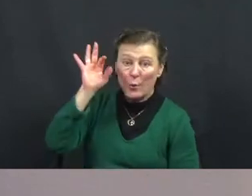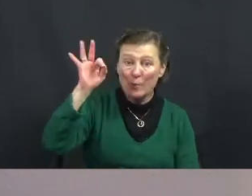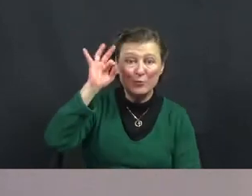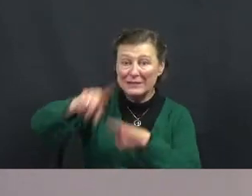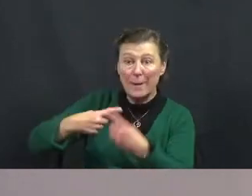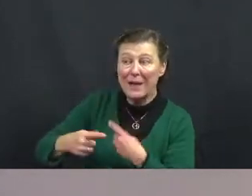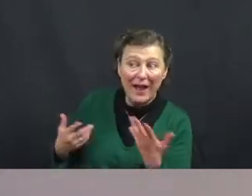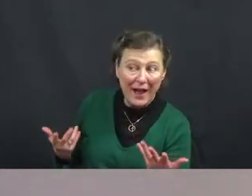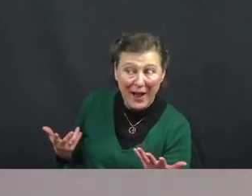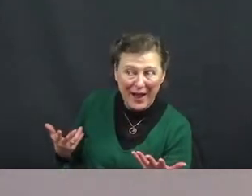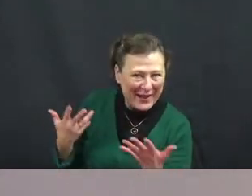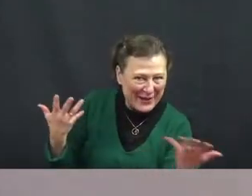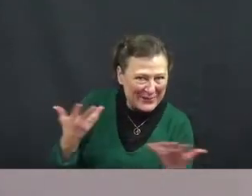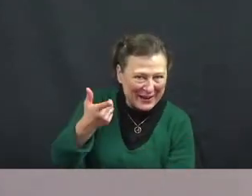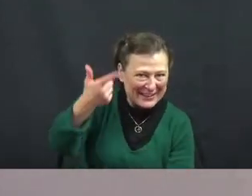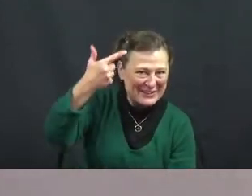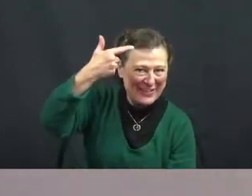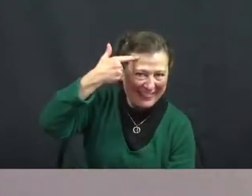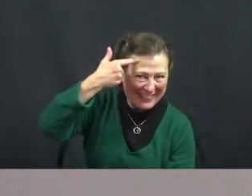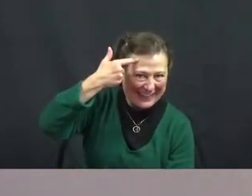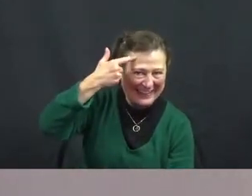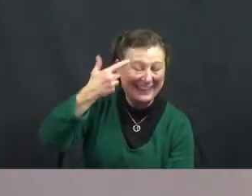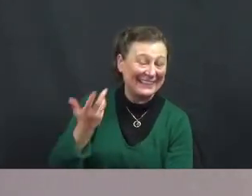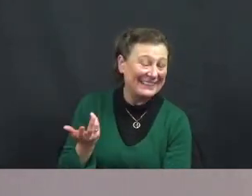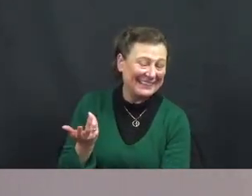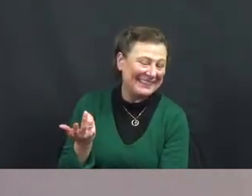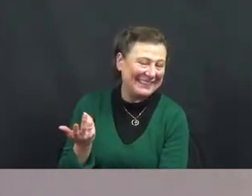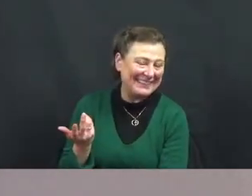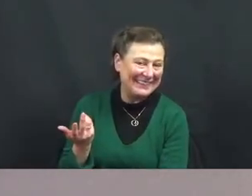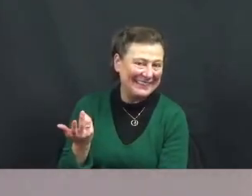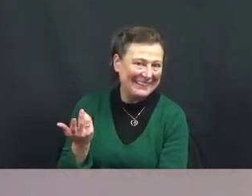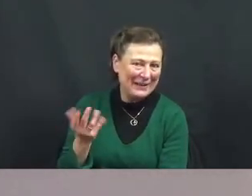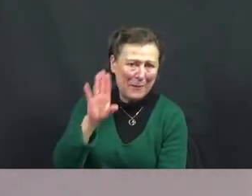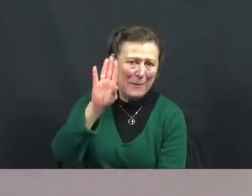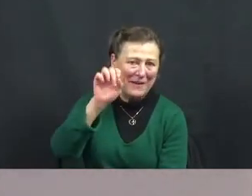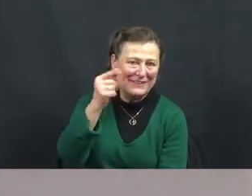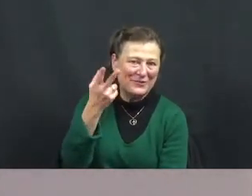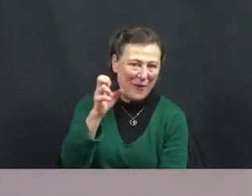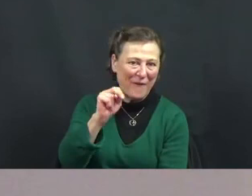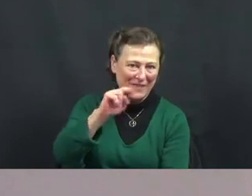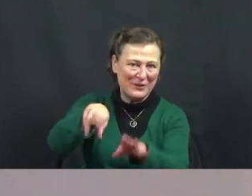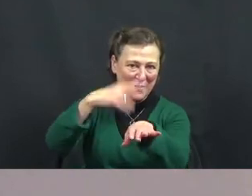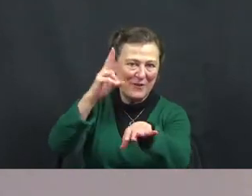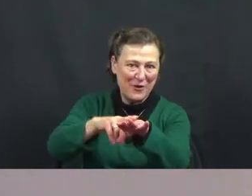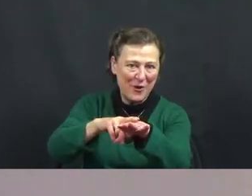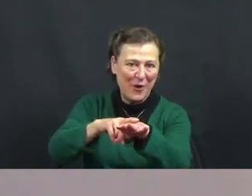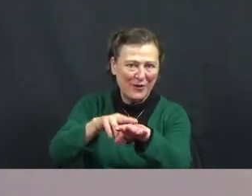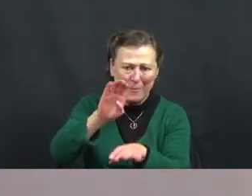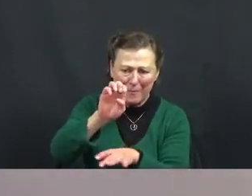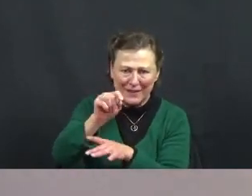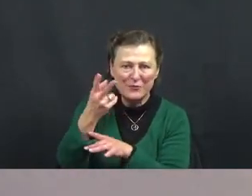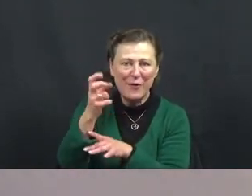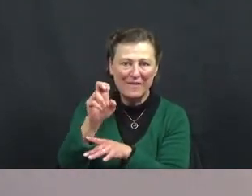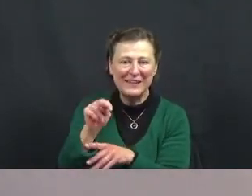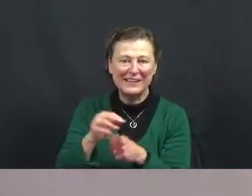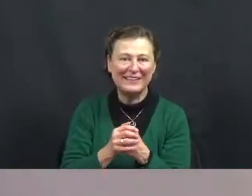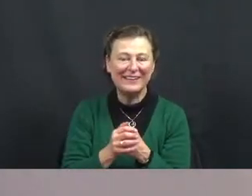about, what do you think I was going to preach about? I was going to preach about Beethoven, of course, Beethoven.